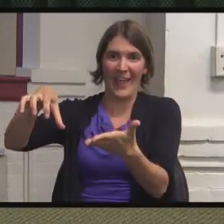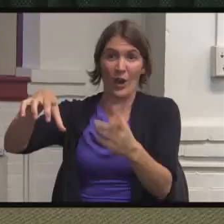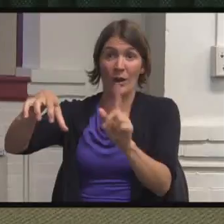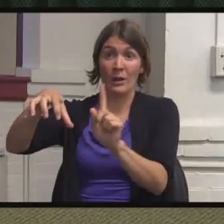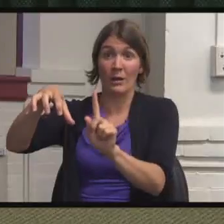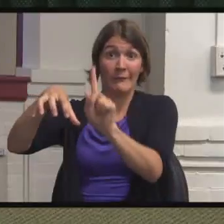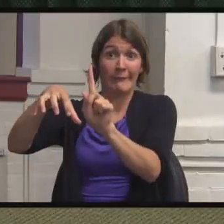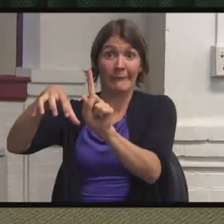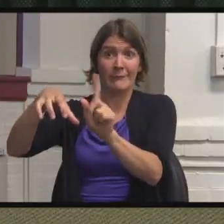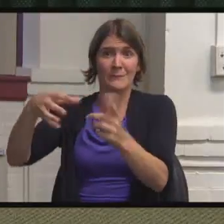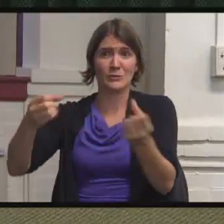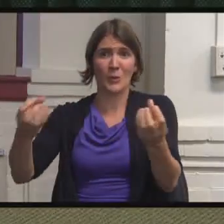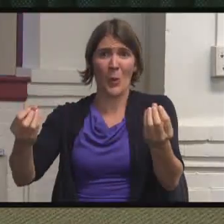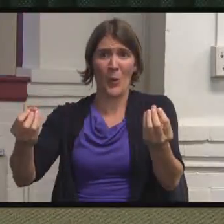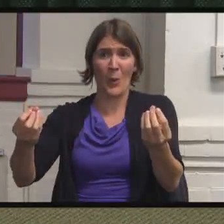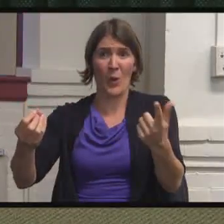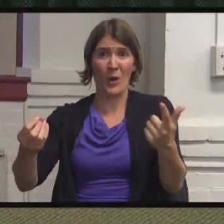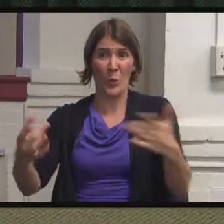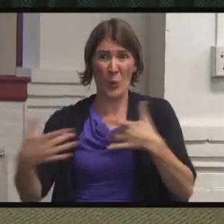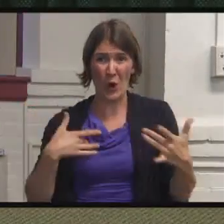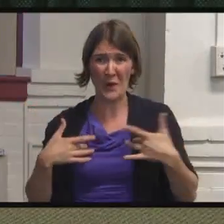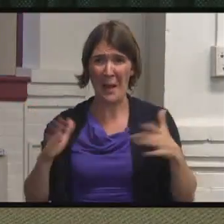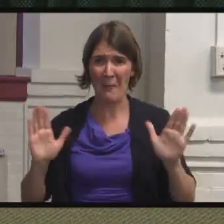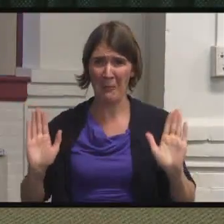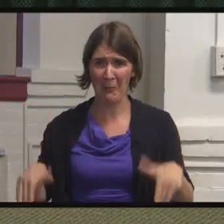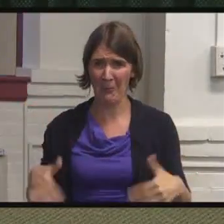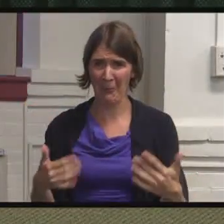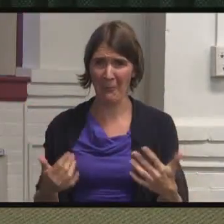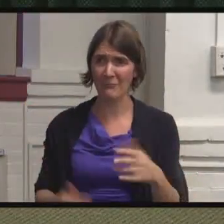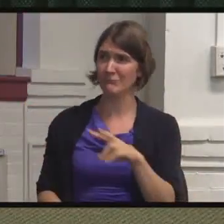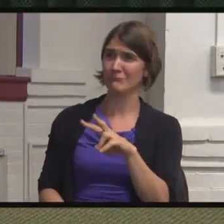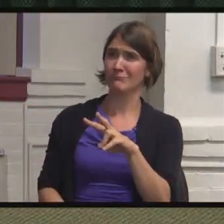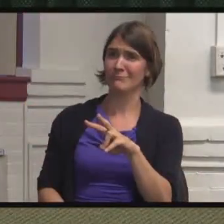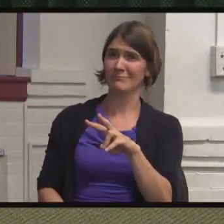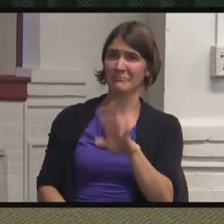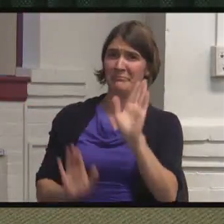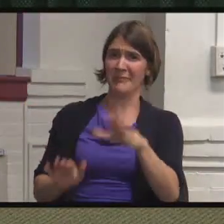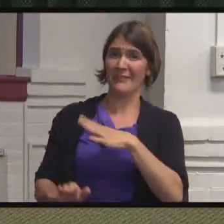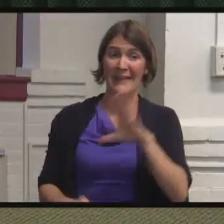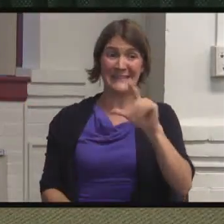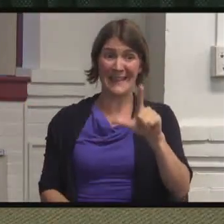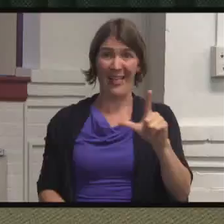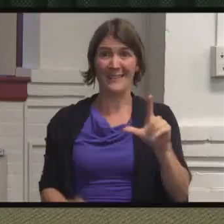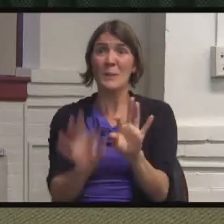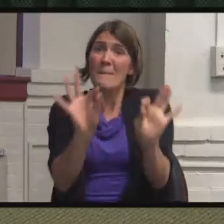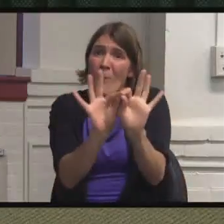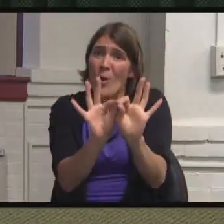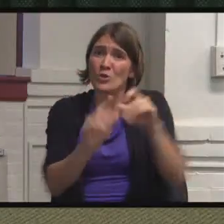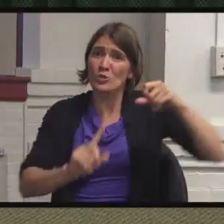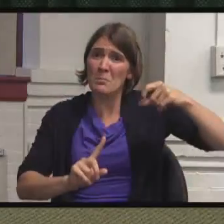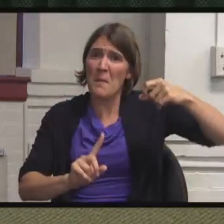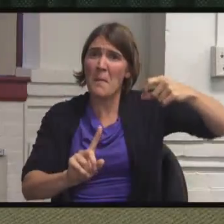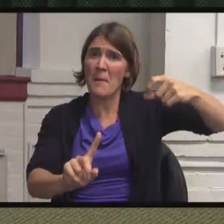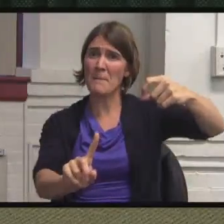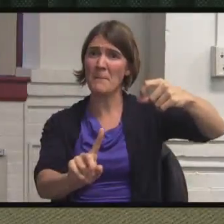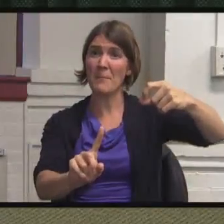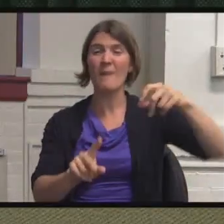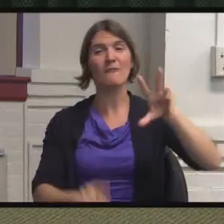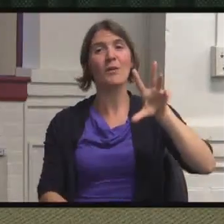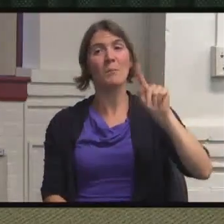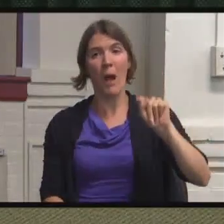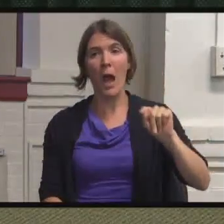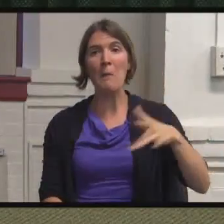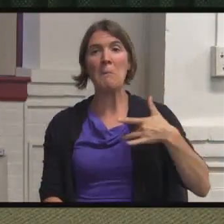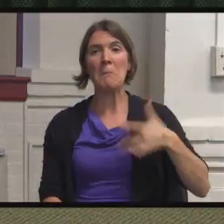seems, I'm not sure why we worry about it. It's not. I mean, cell service is really important. People, you know, we have